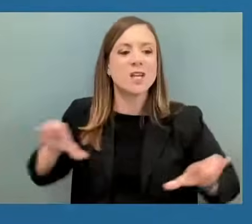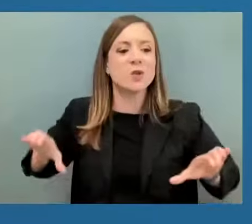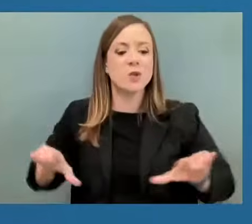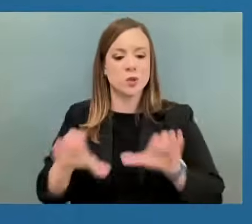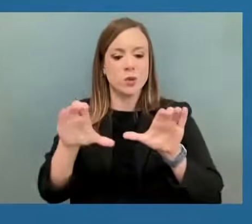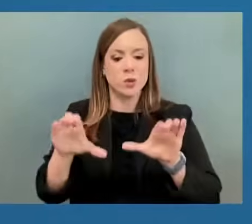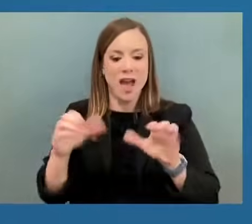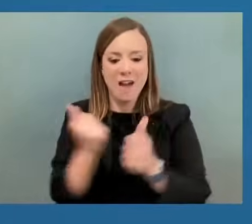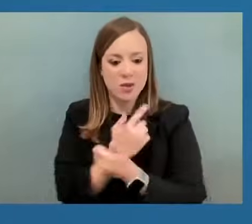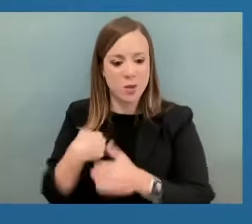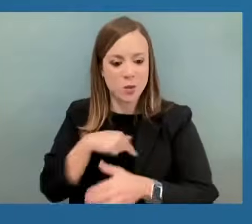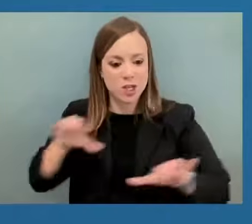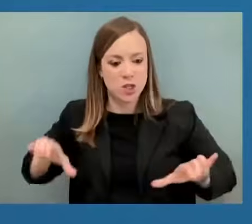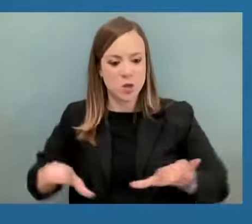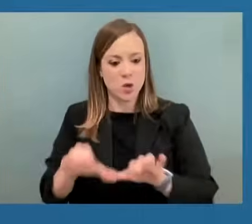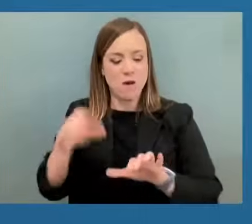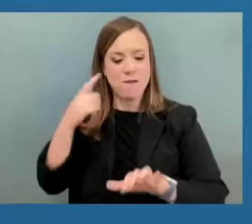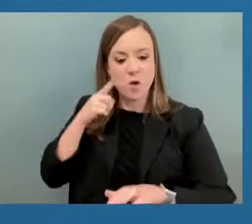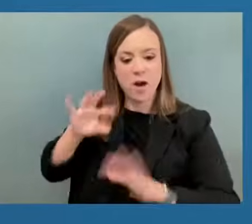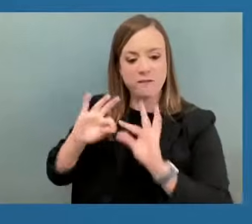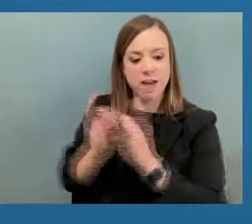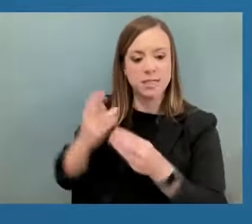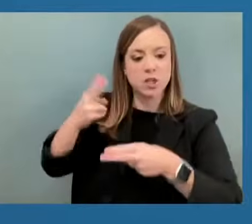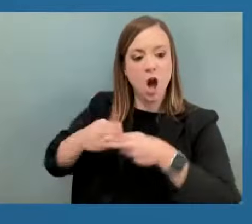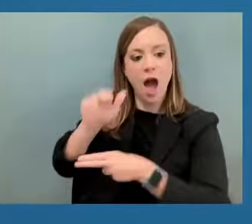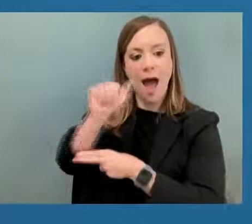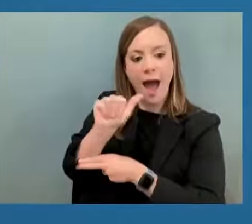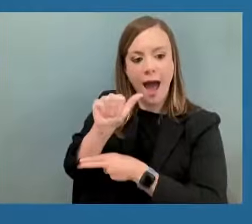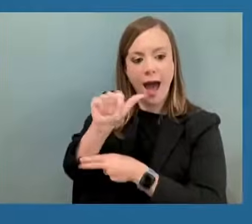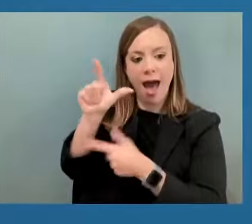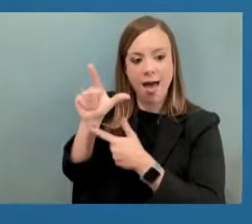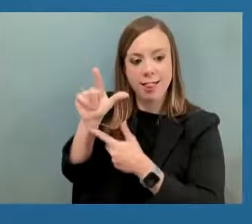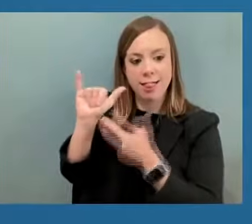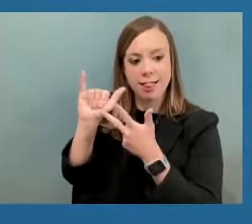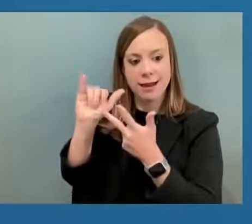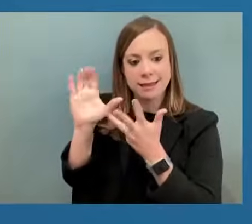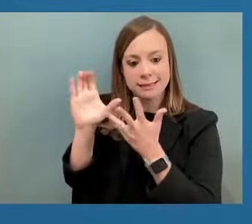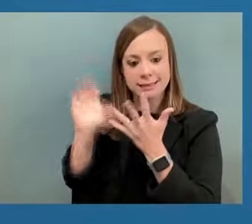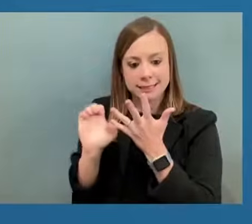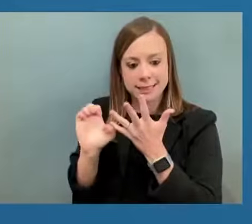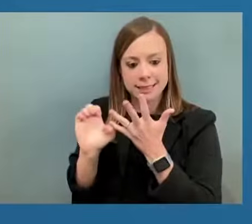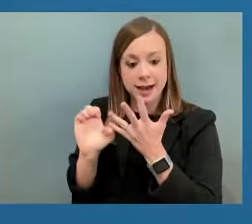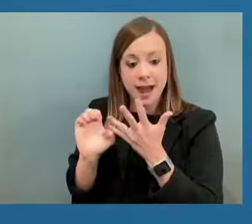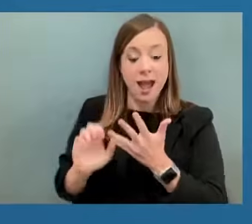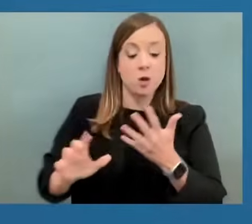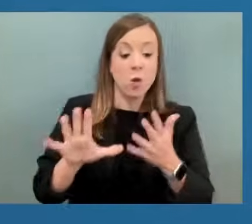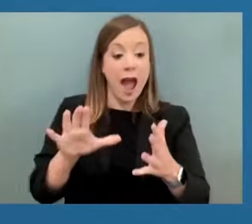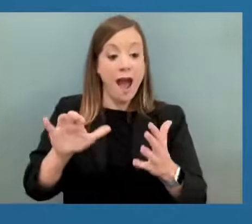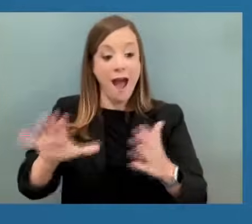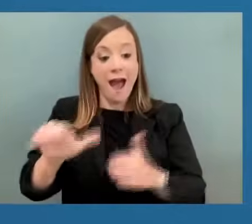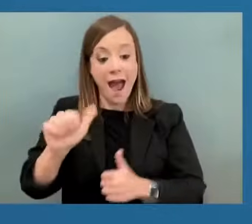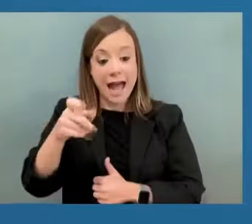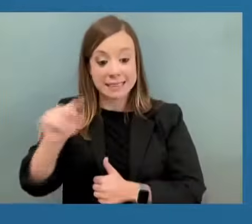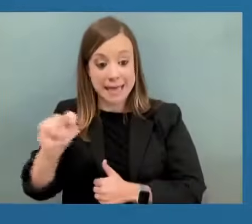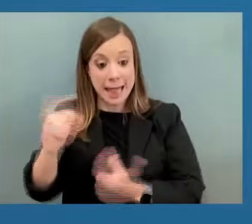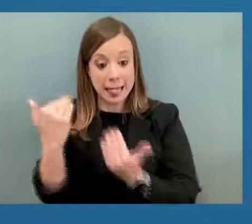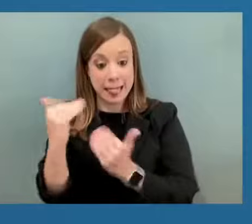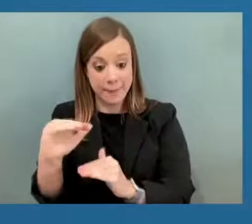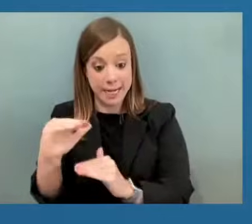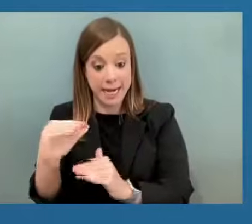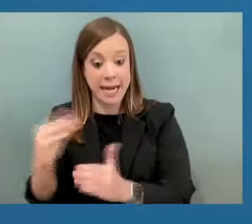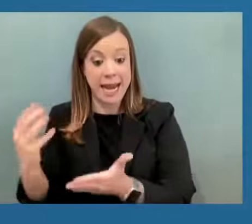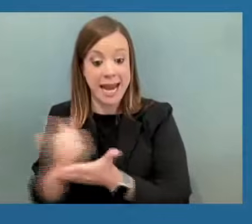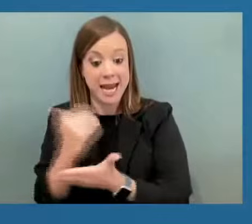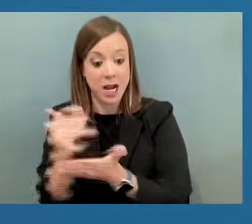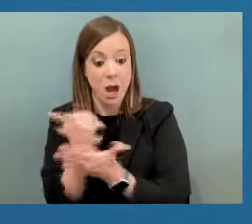are asset limited, income constrained, employed. And so as the acronym would imply, it's about